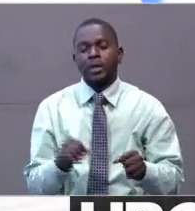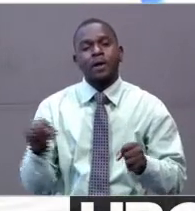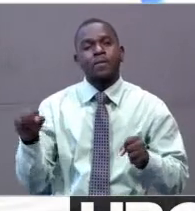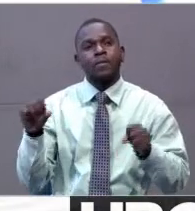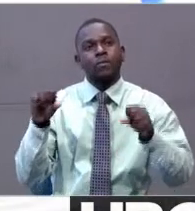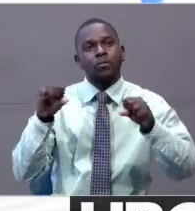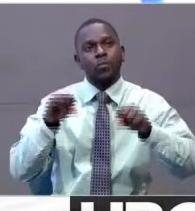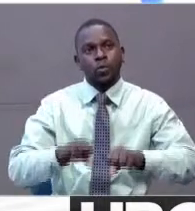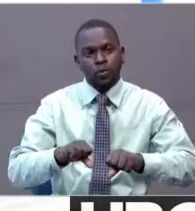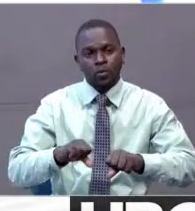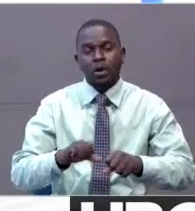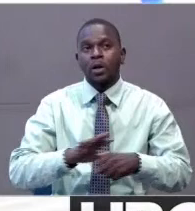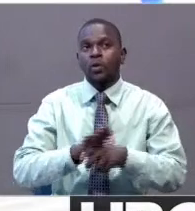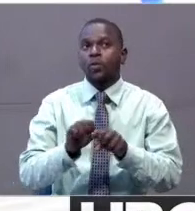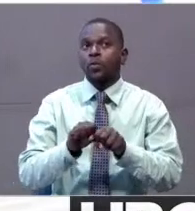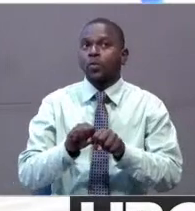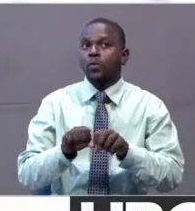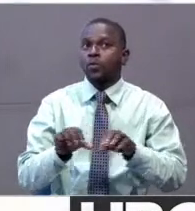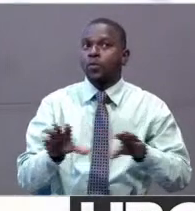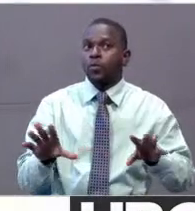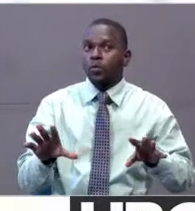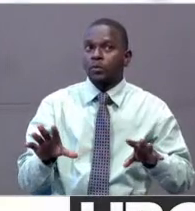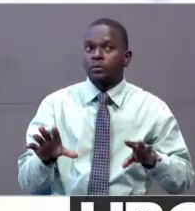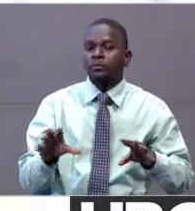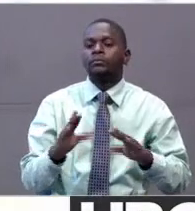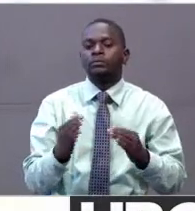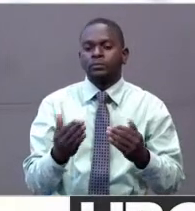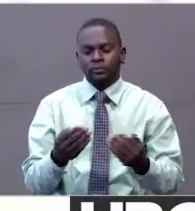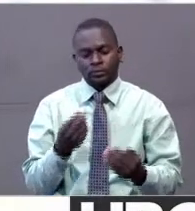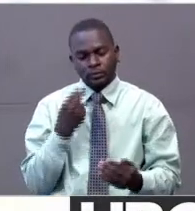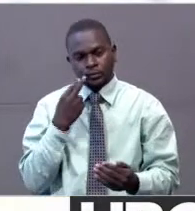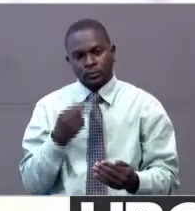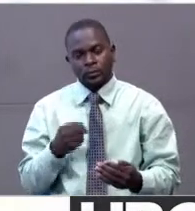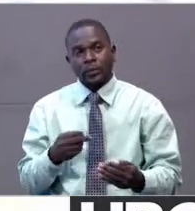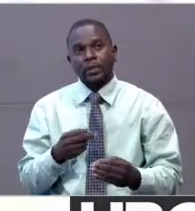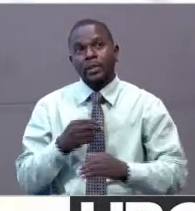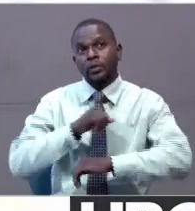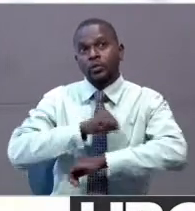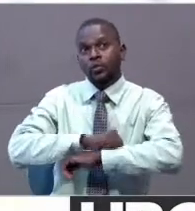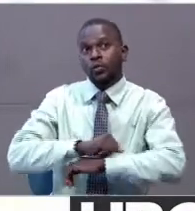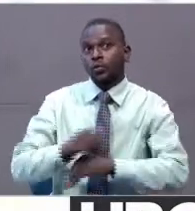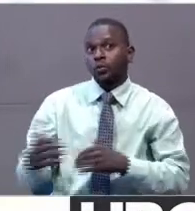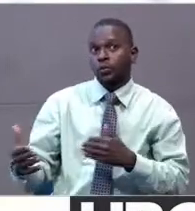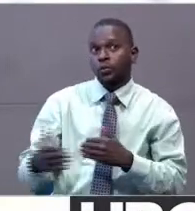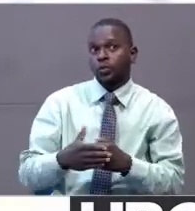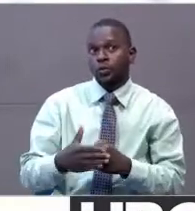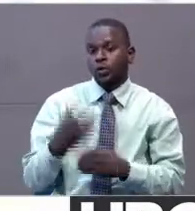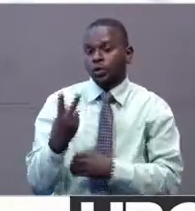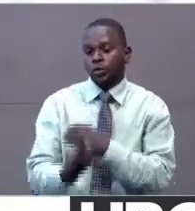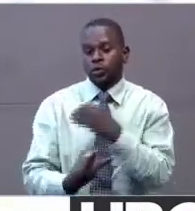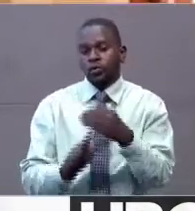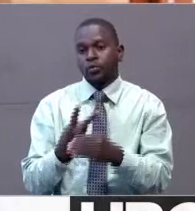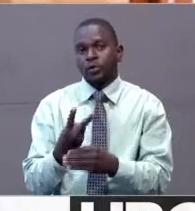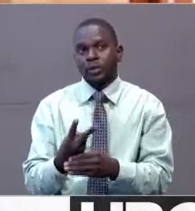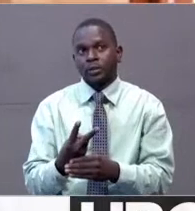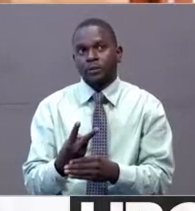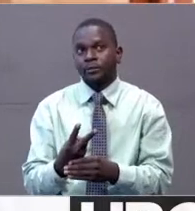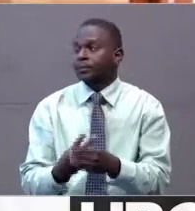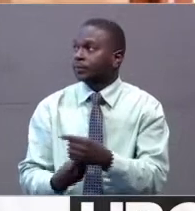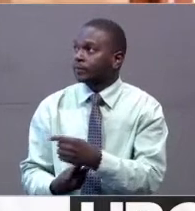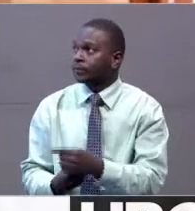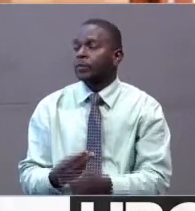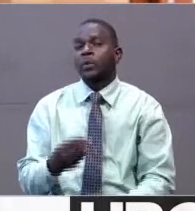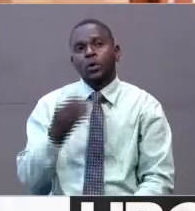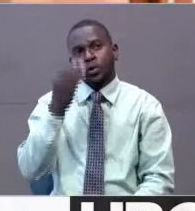worsened by the COVID-19 lockdown that has seen schools closed for nearly 2 years. What they